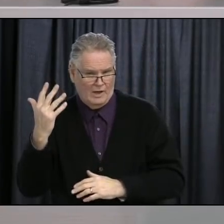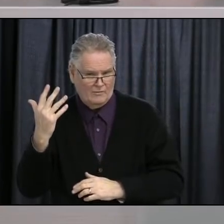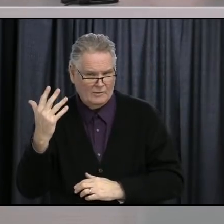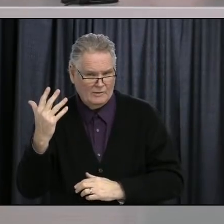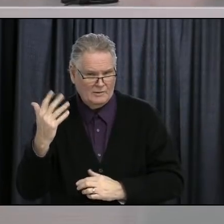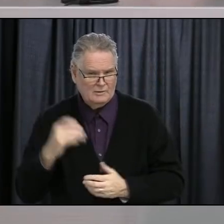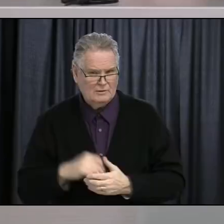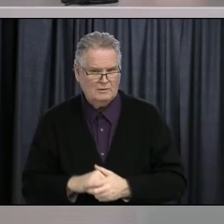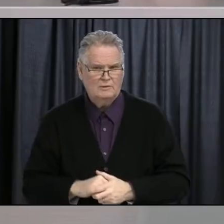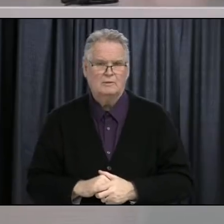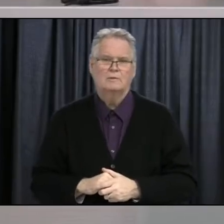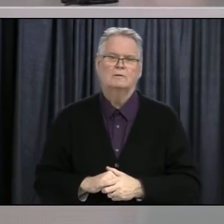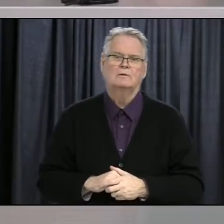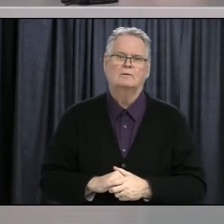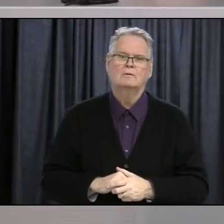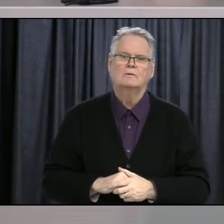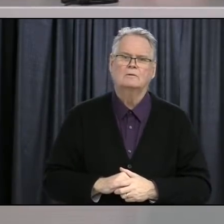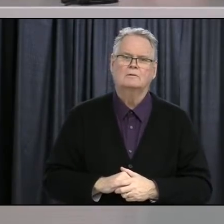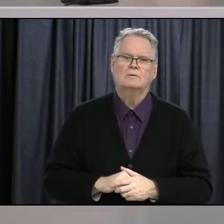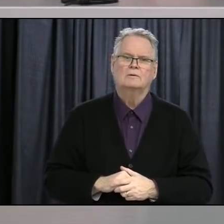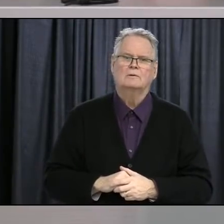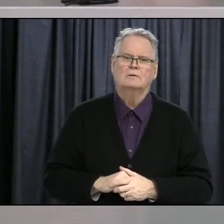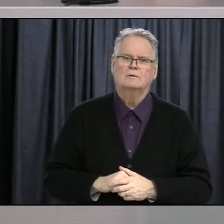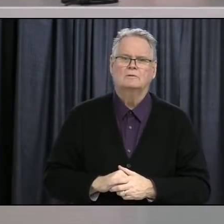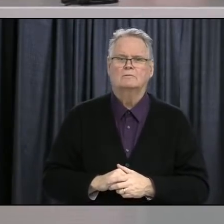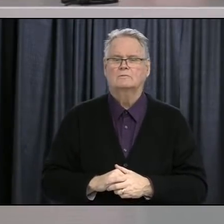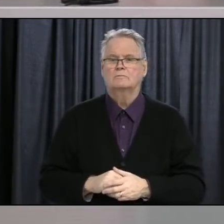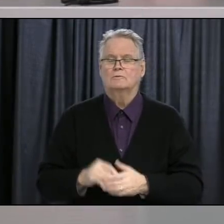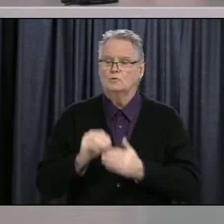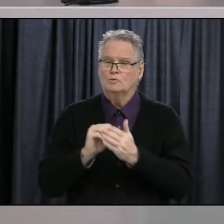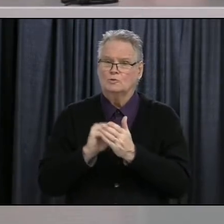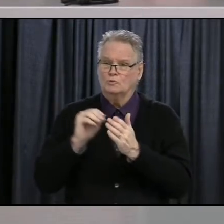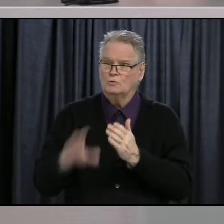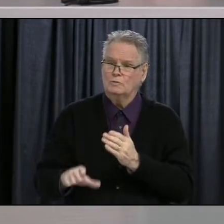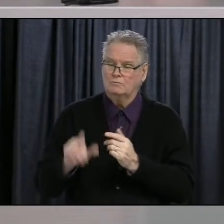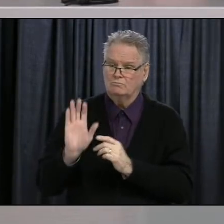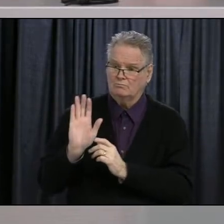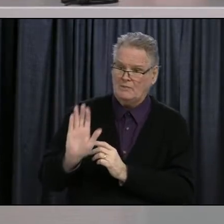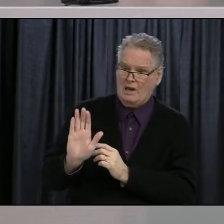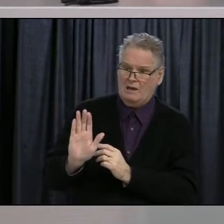mask wearing. There's a lack of, I guess,